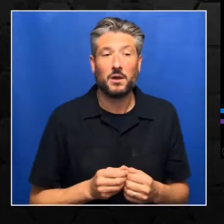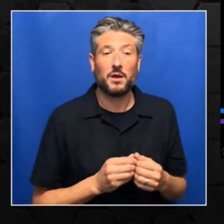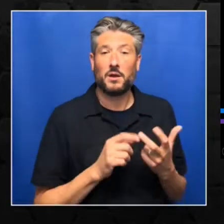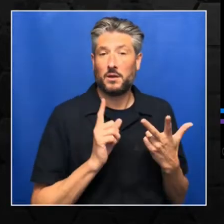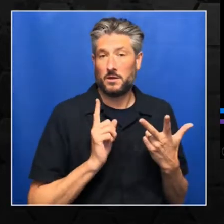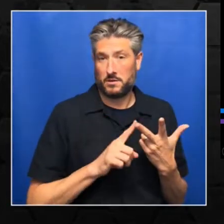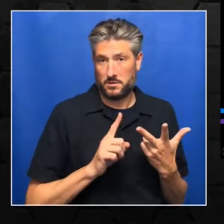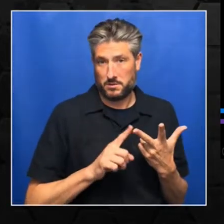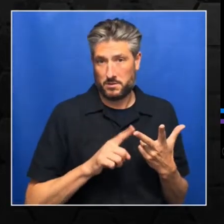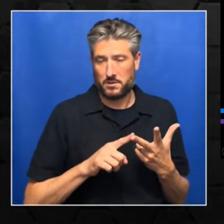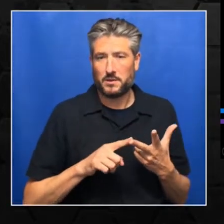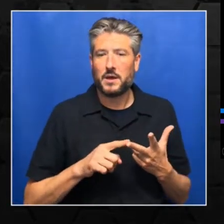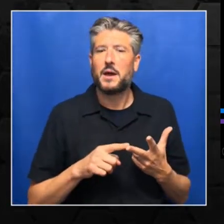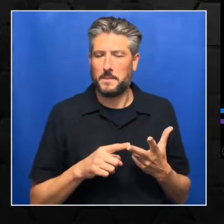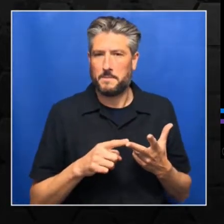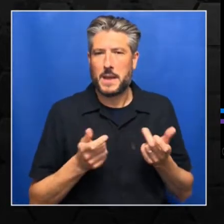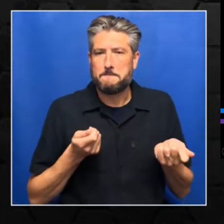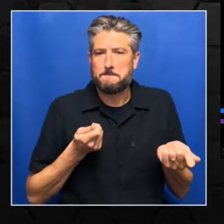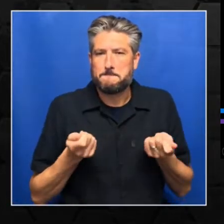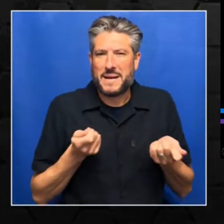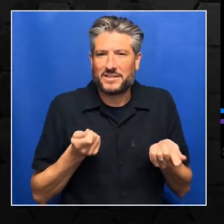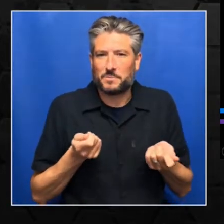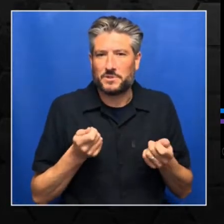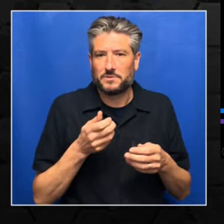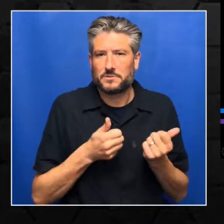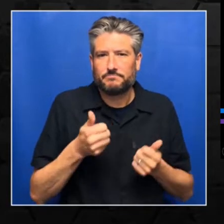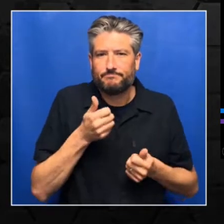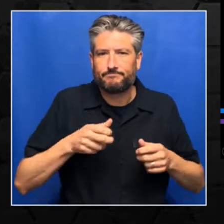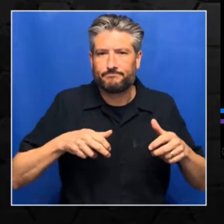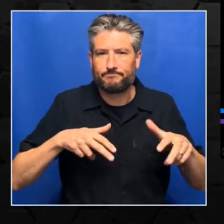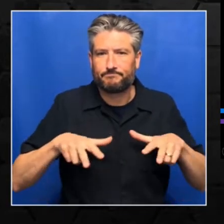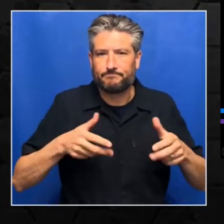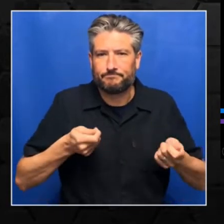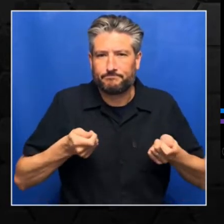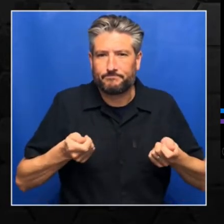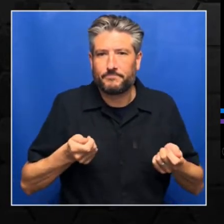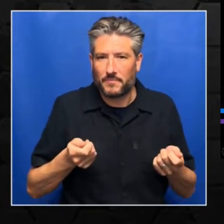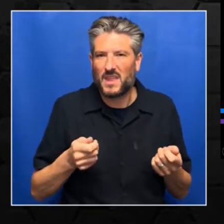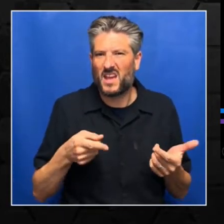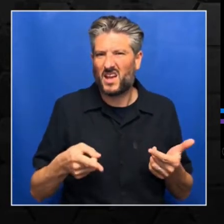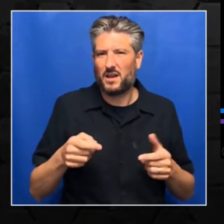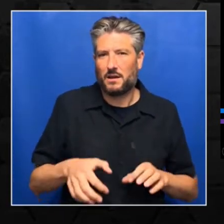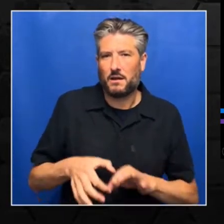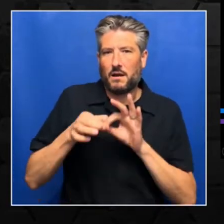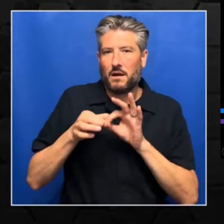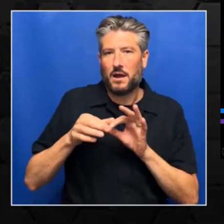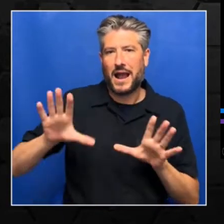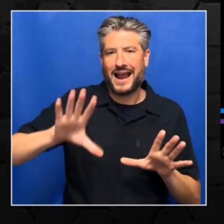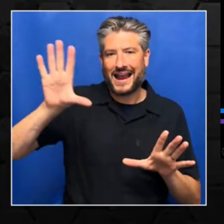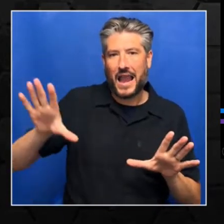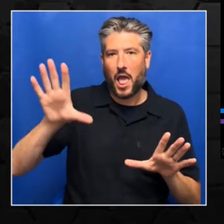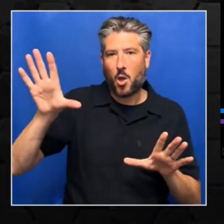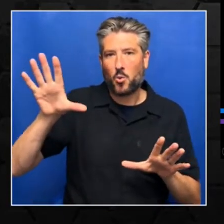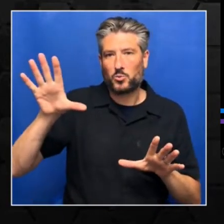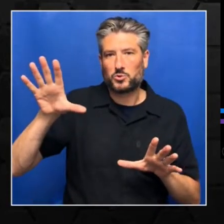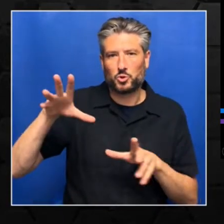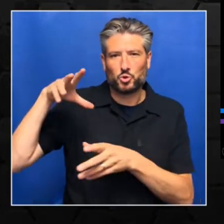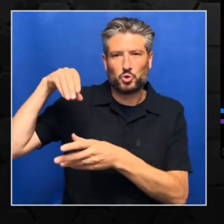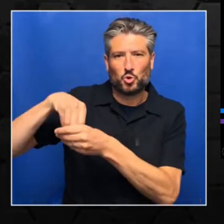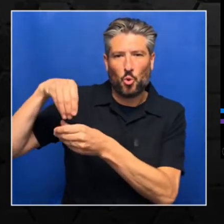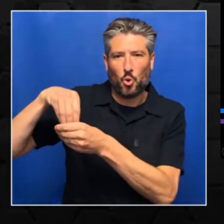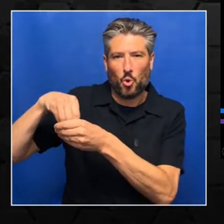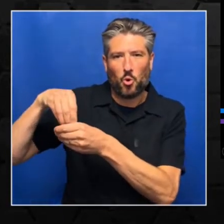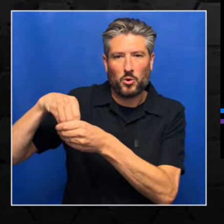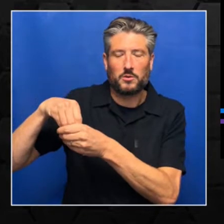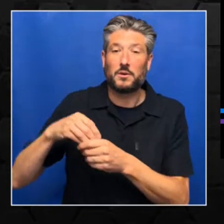for the it's like a cloud-based storage on Azure, and pipelines as well.